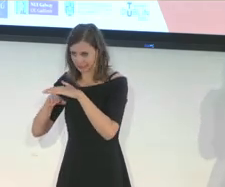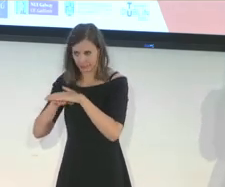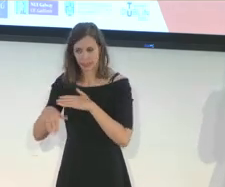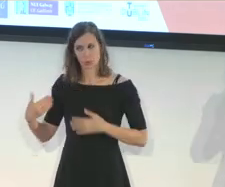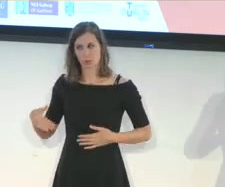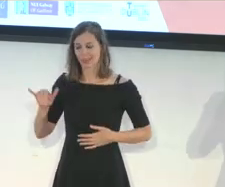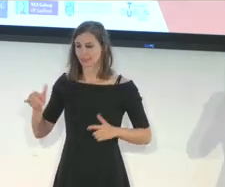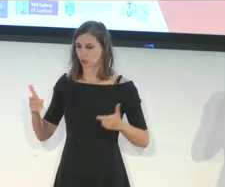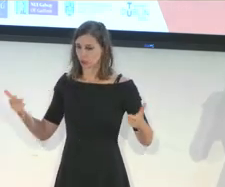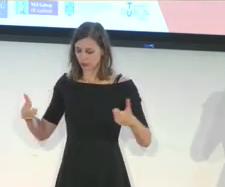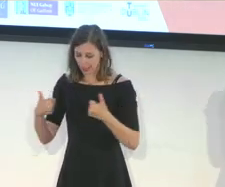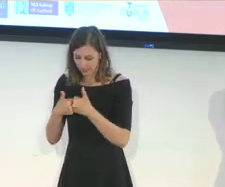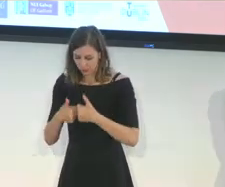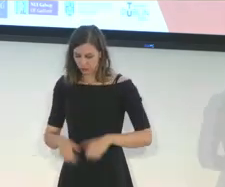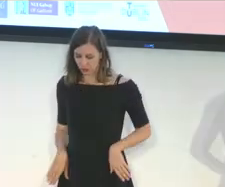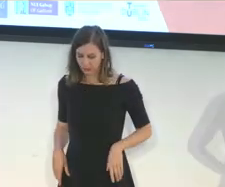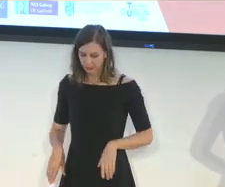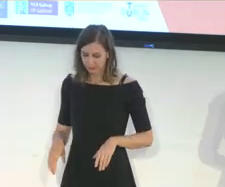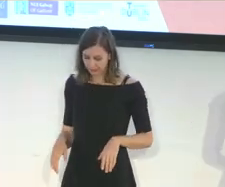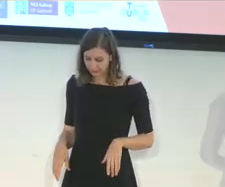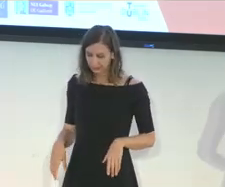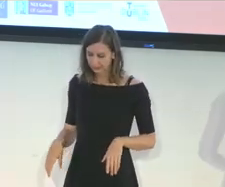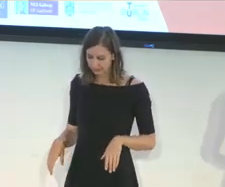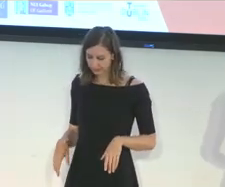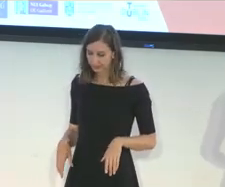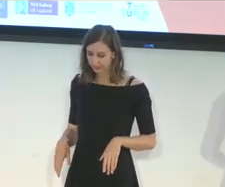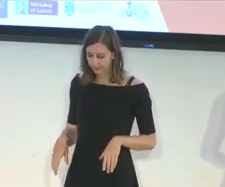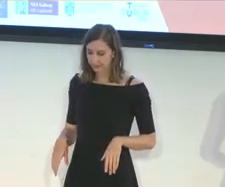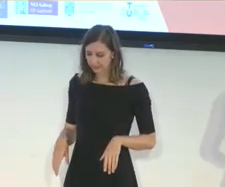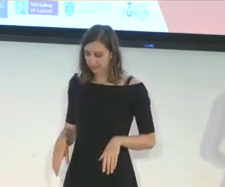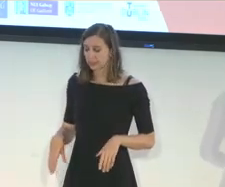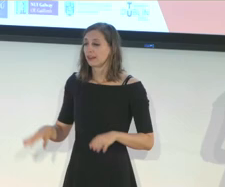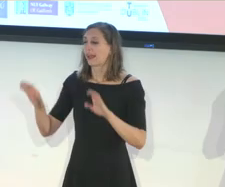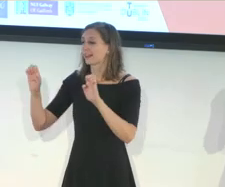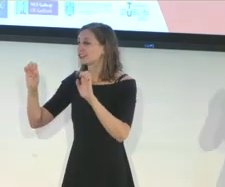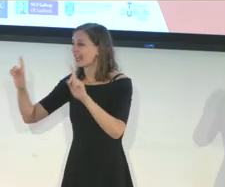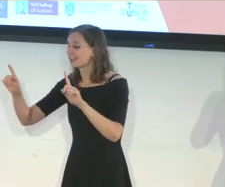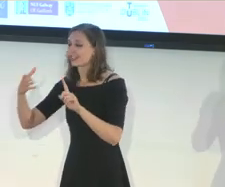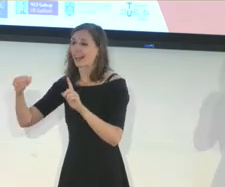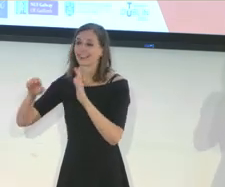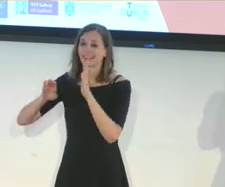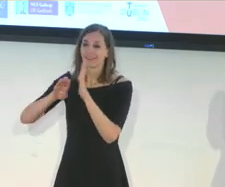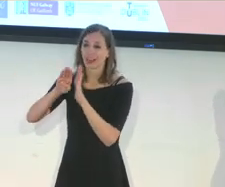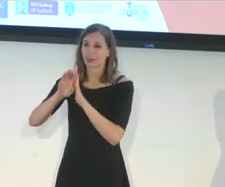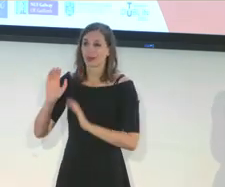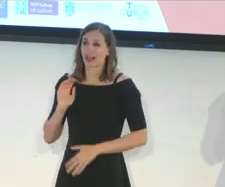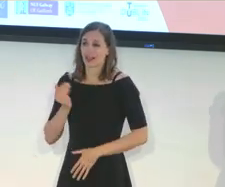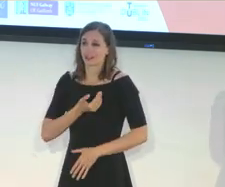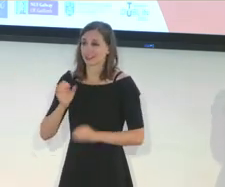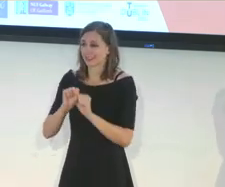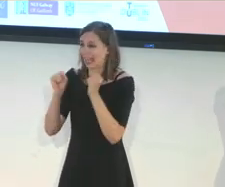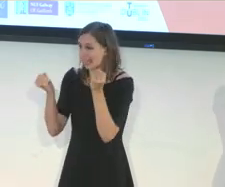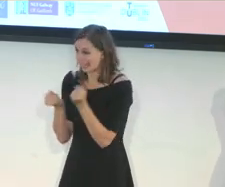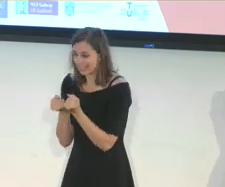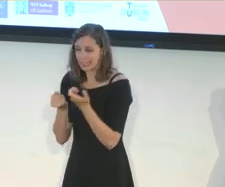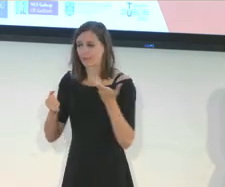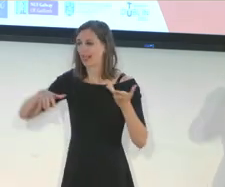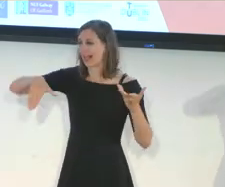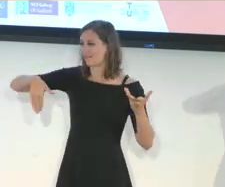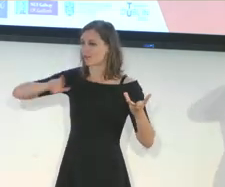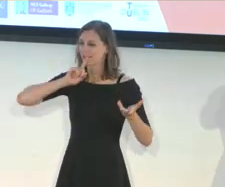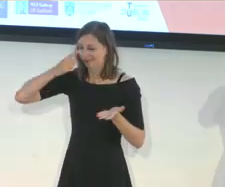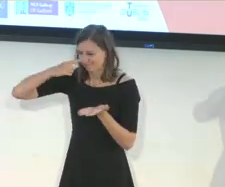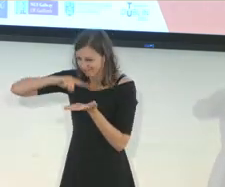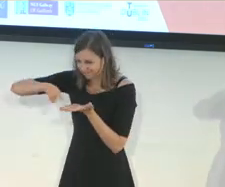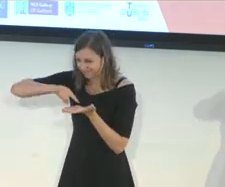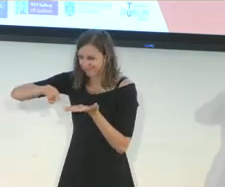Its increasing influence in education and in turn development of our societies has instigated the urgency to explore this avenue to